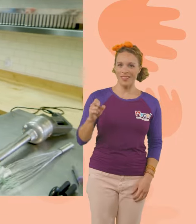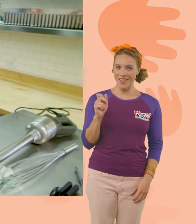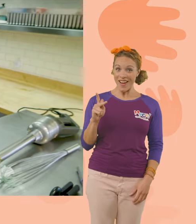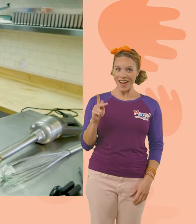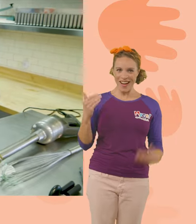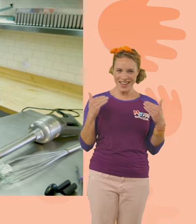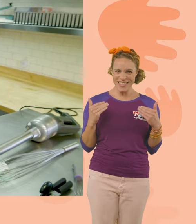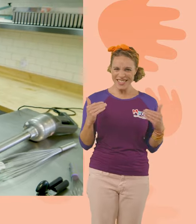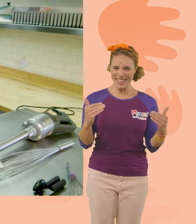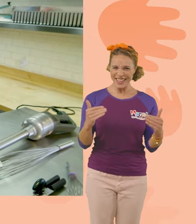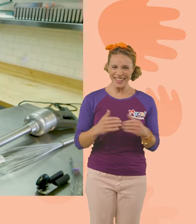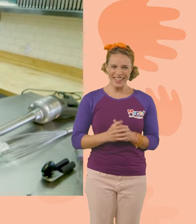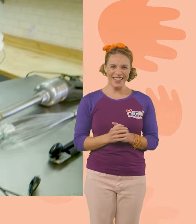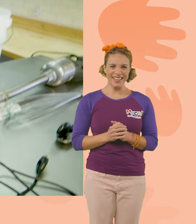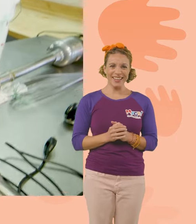Okay, here we go.